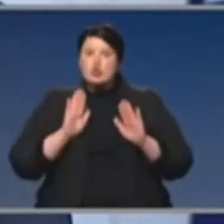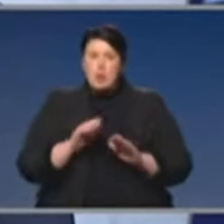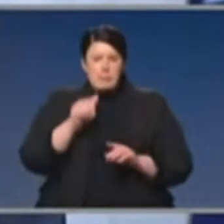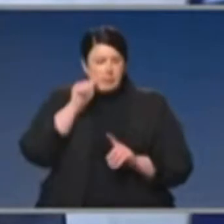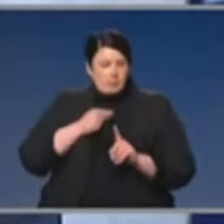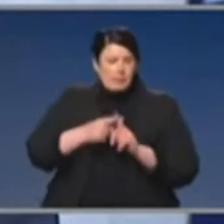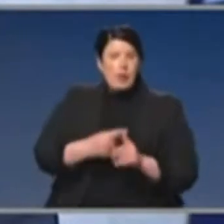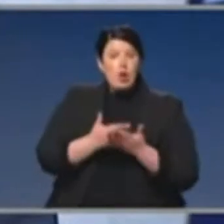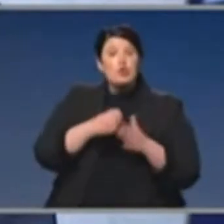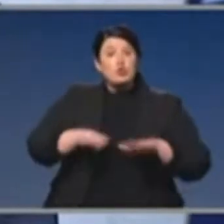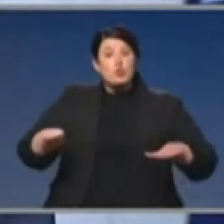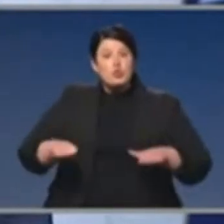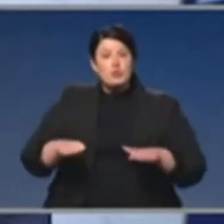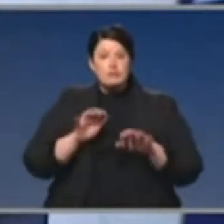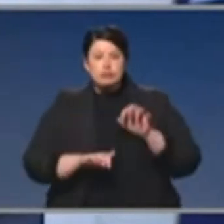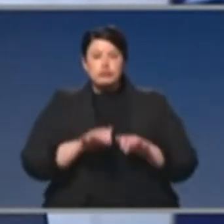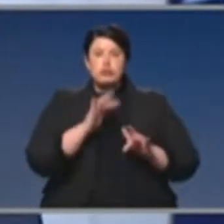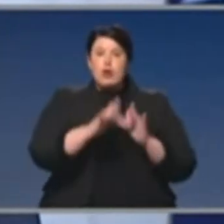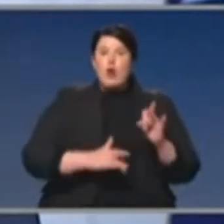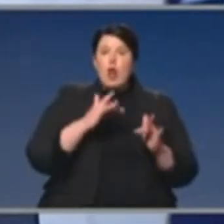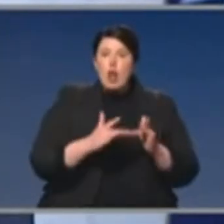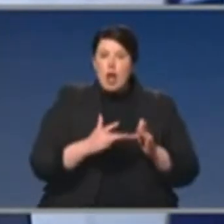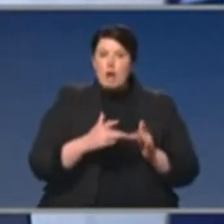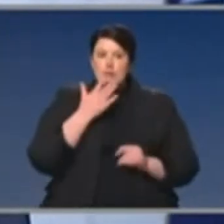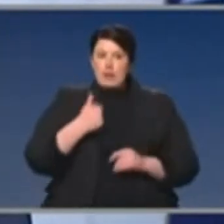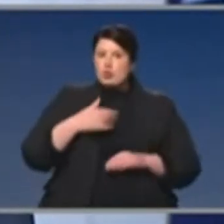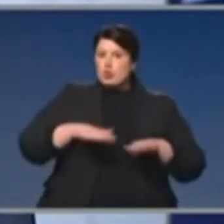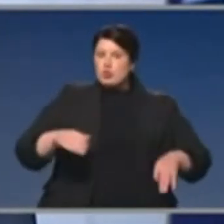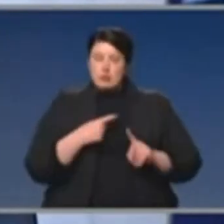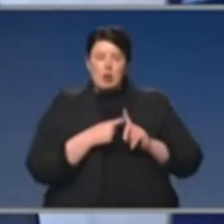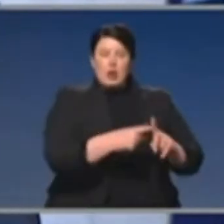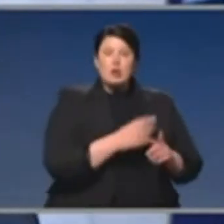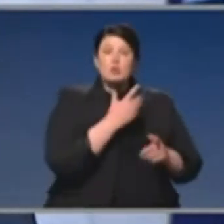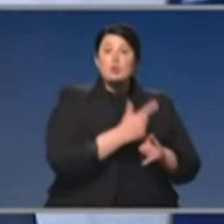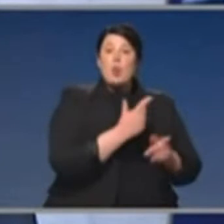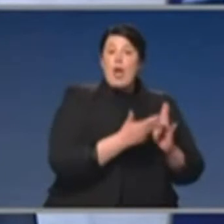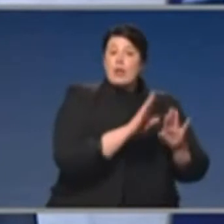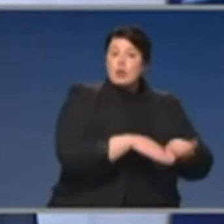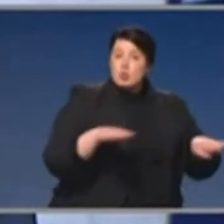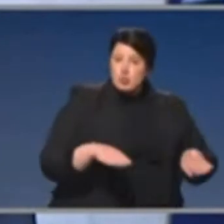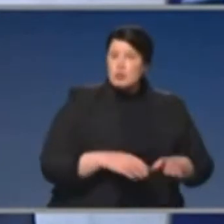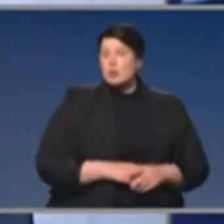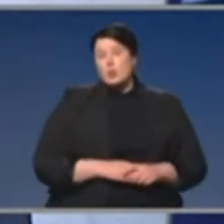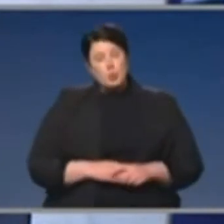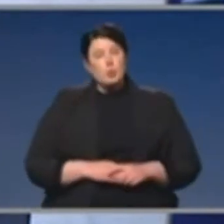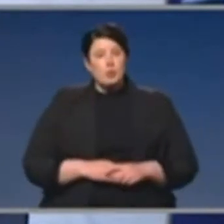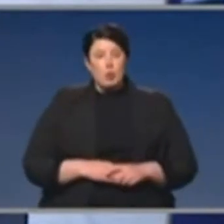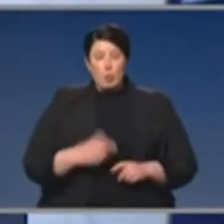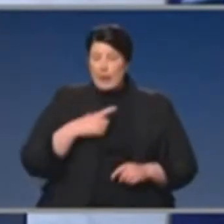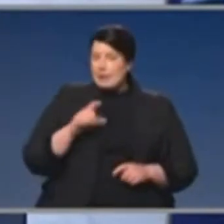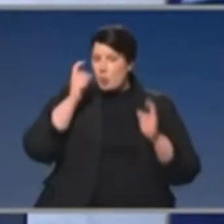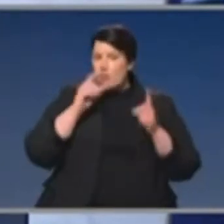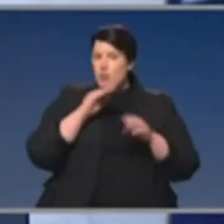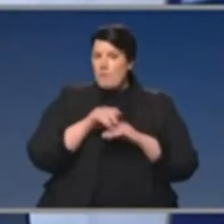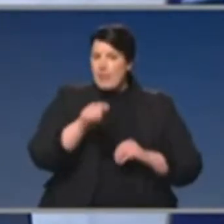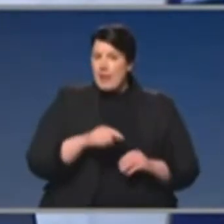networks online, for example, operating in the dark web on encrypted devices. And that's the reality of the modern world. We should have, as the Prime Minister